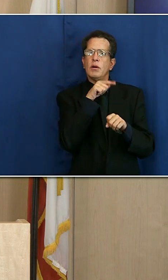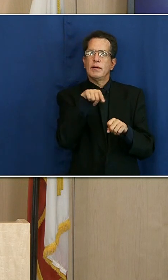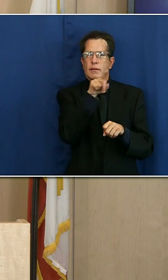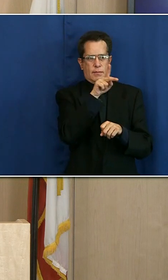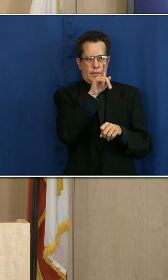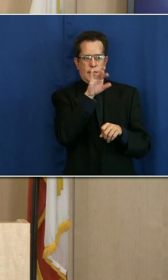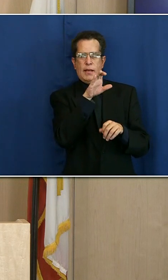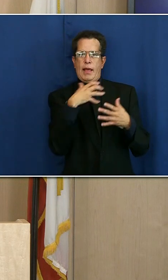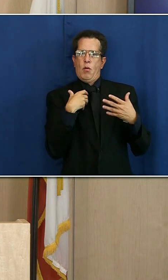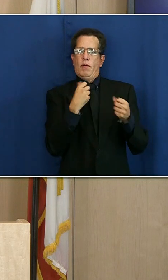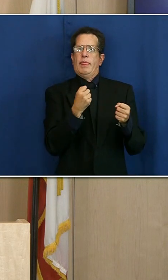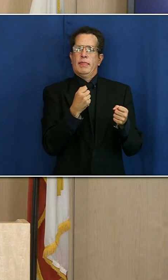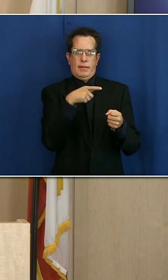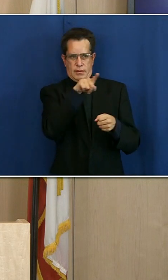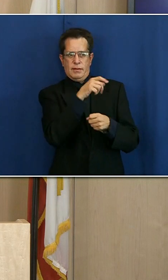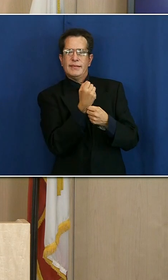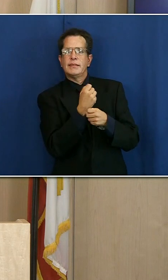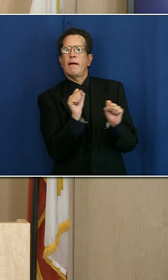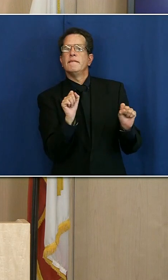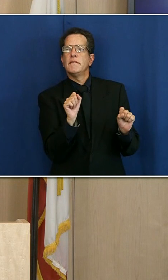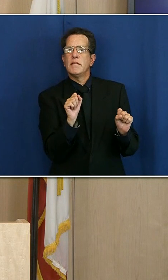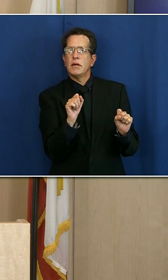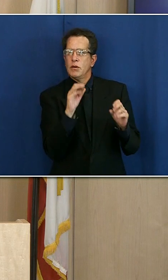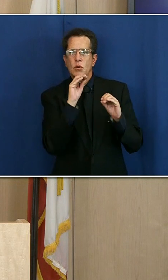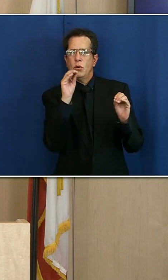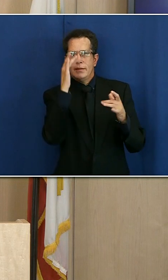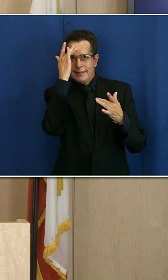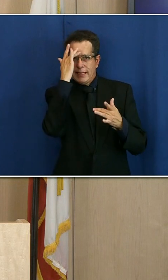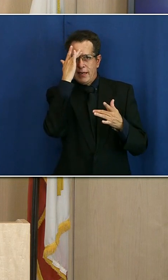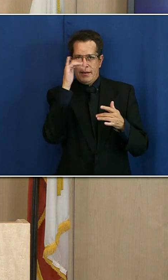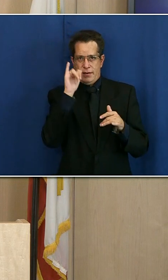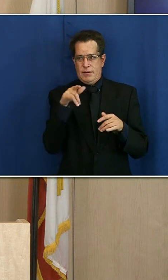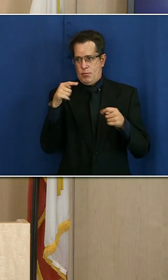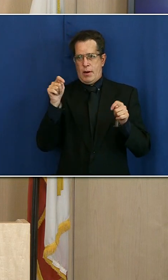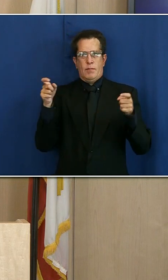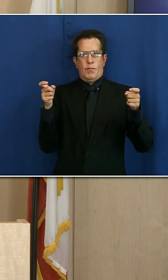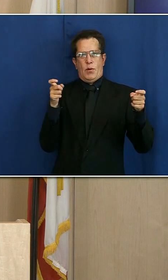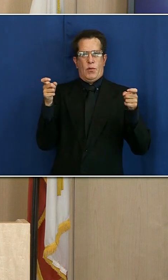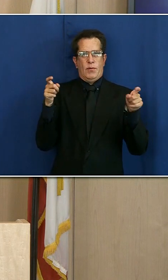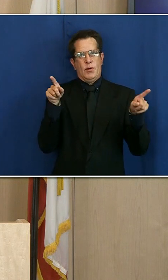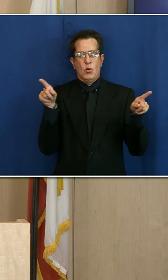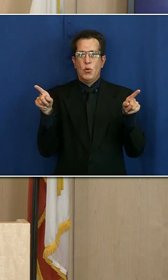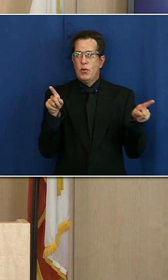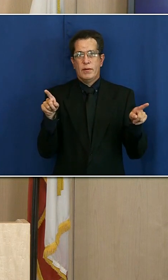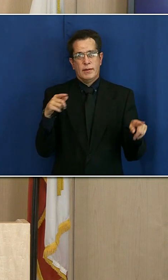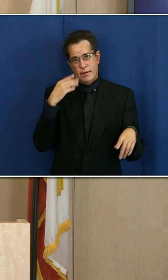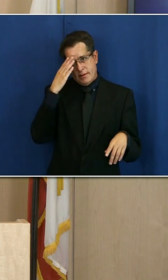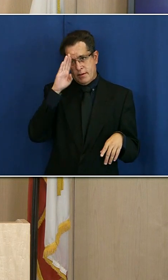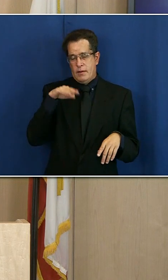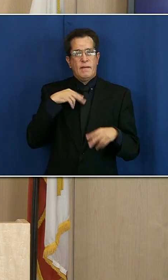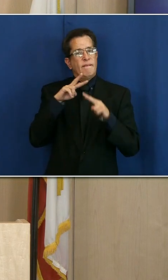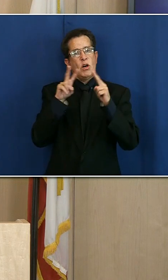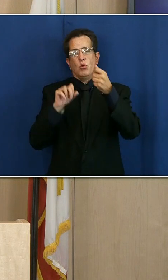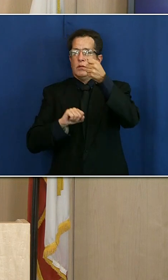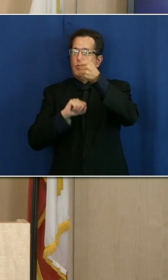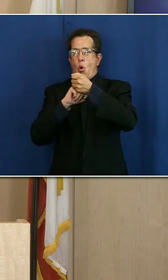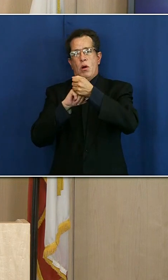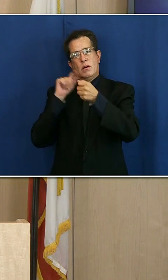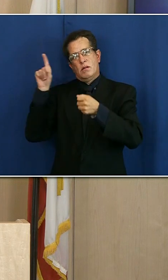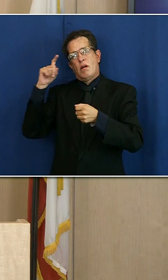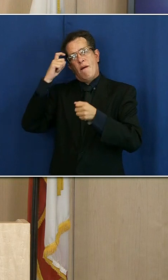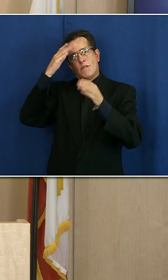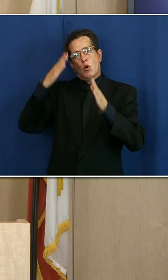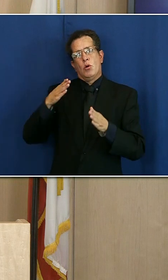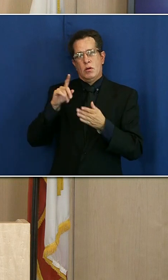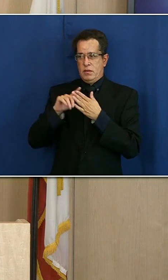the public health of all citizens is protected as best as we can. So I've been very supportive of the governor and his efforts.